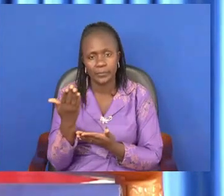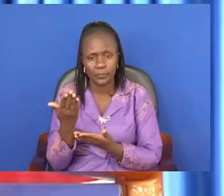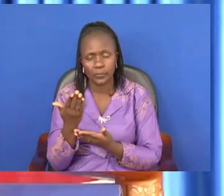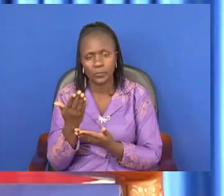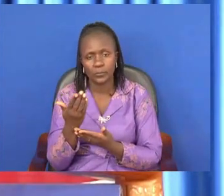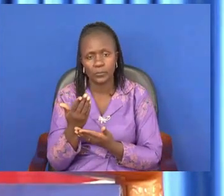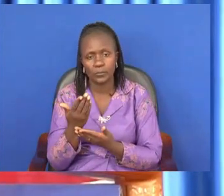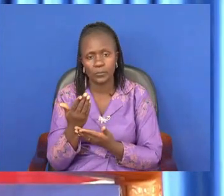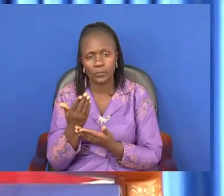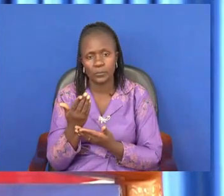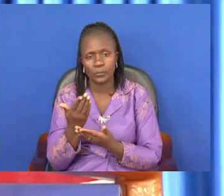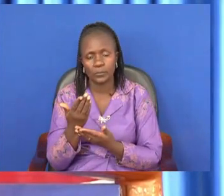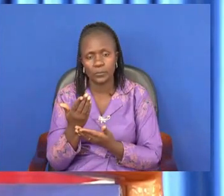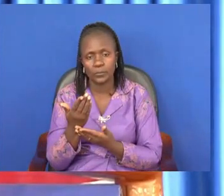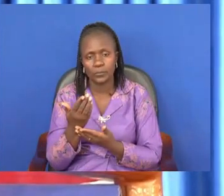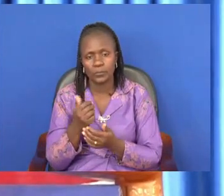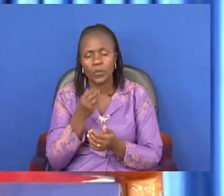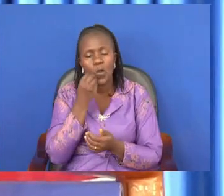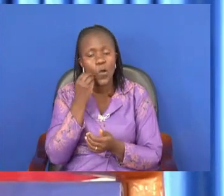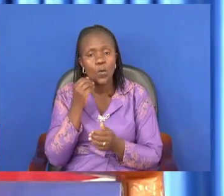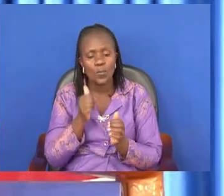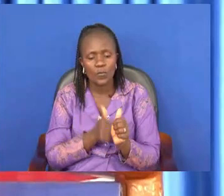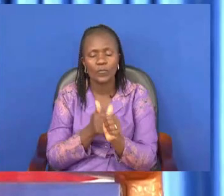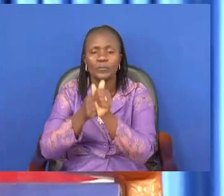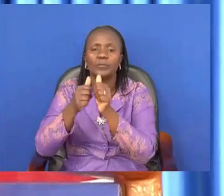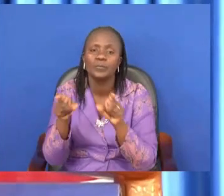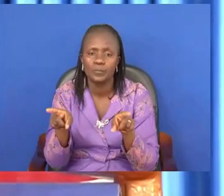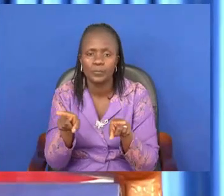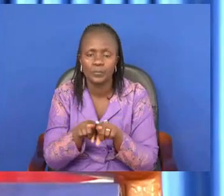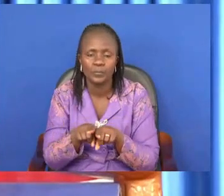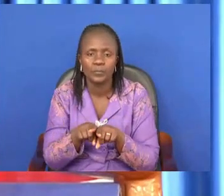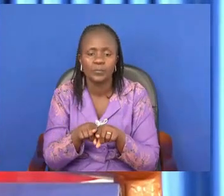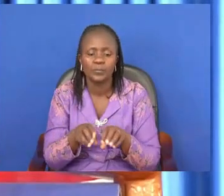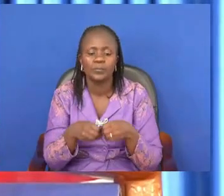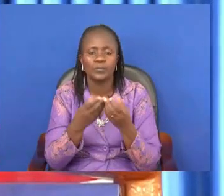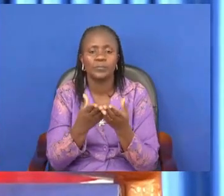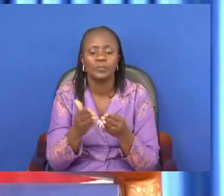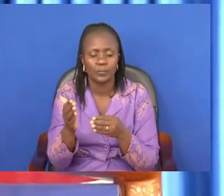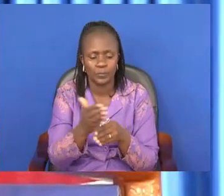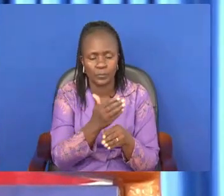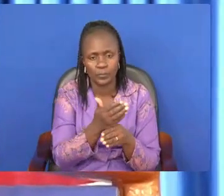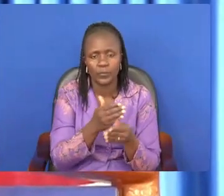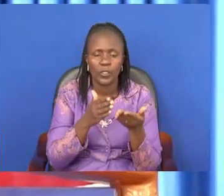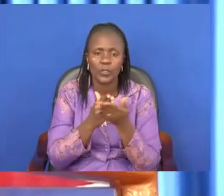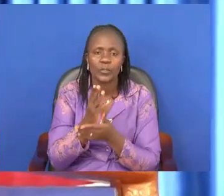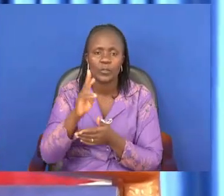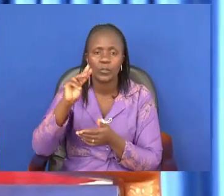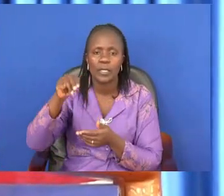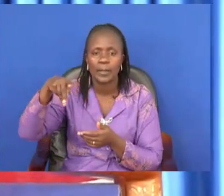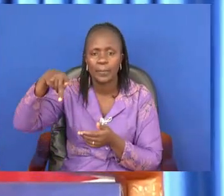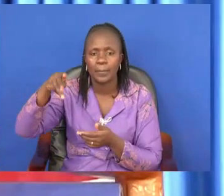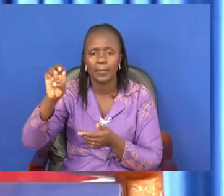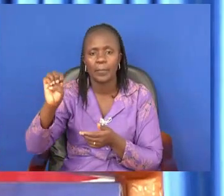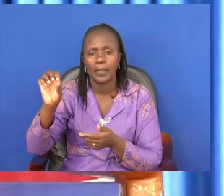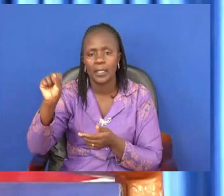who is also following us at home. You can also participate in giving your offerings through our baby